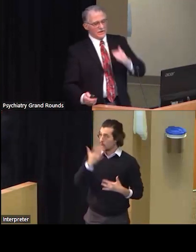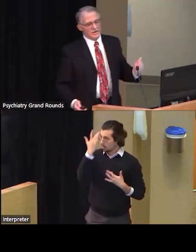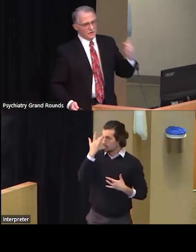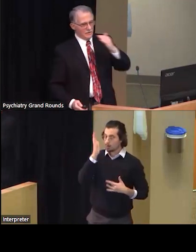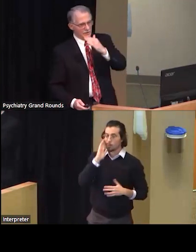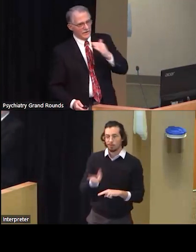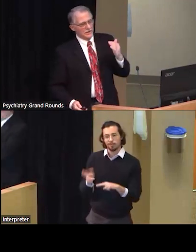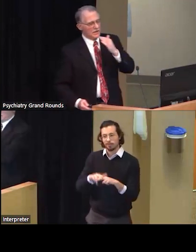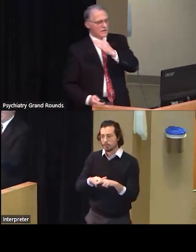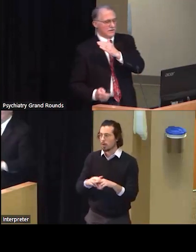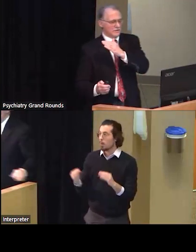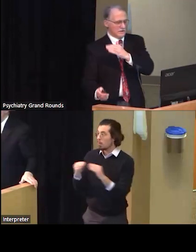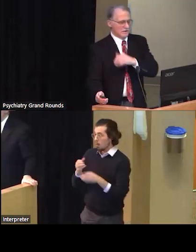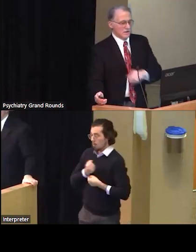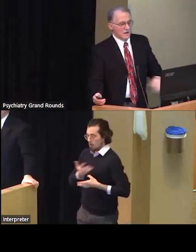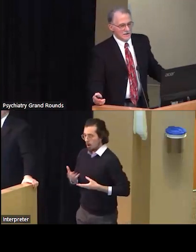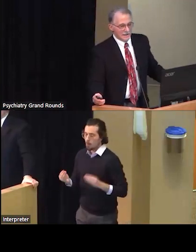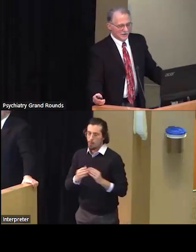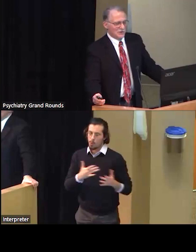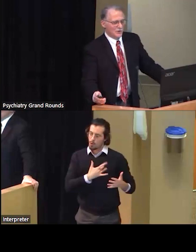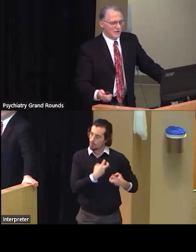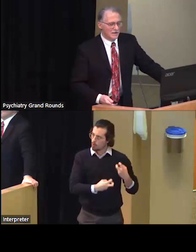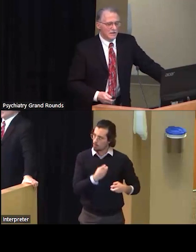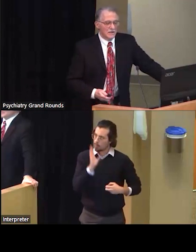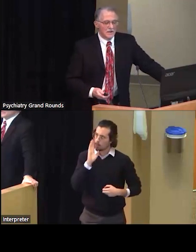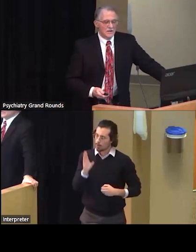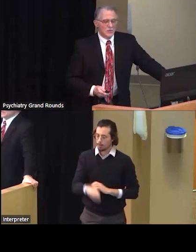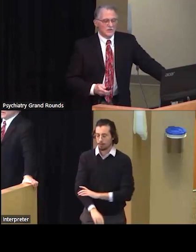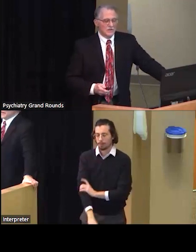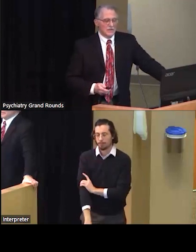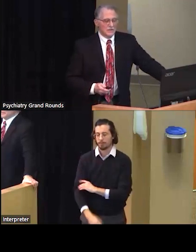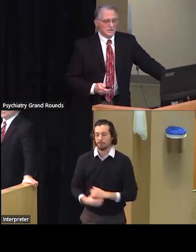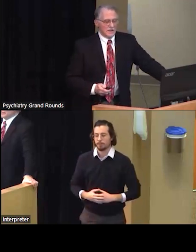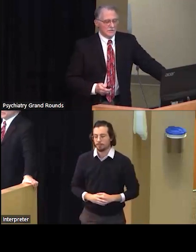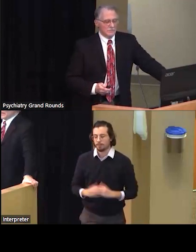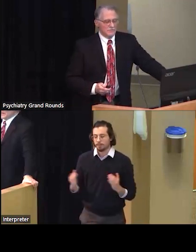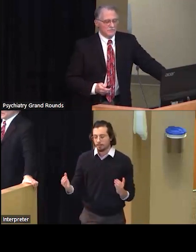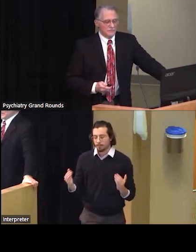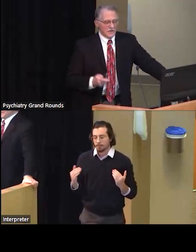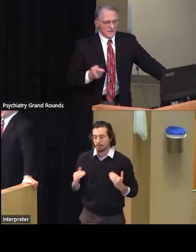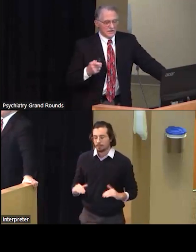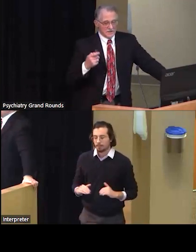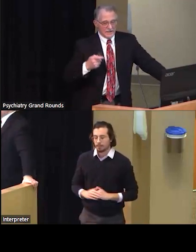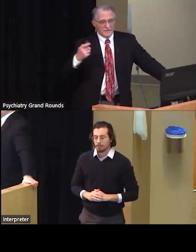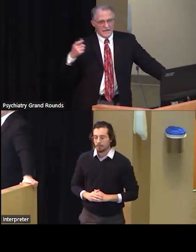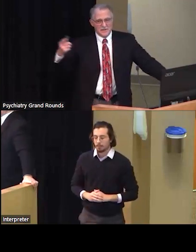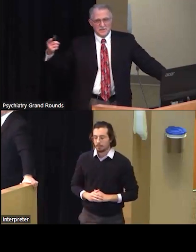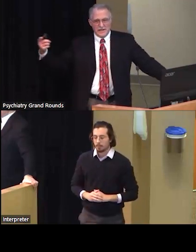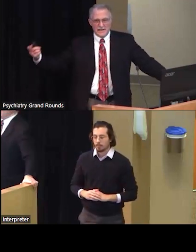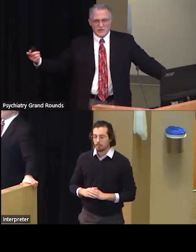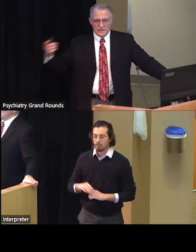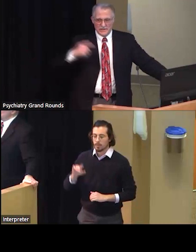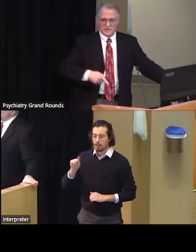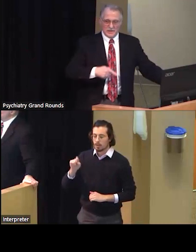it's correlated. The higher the burnout, the higher the heart disease. Telomere shortening, which is, it's a sign of